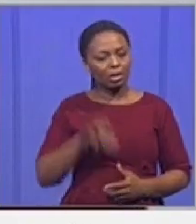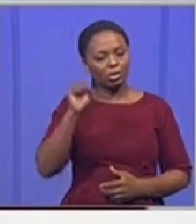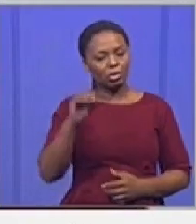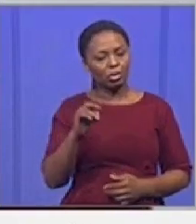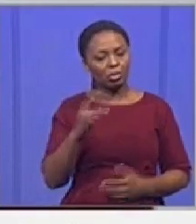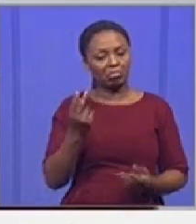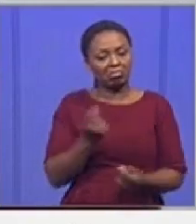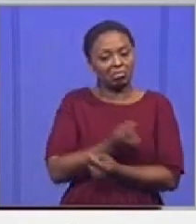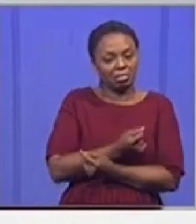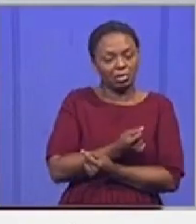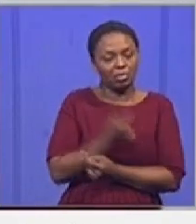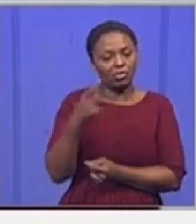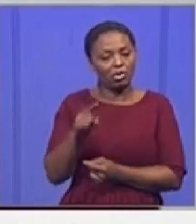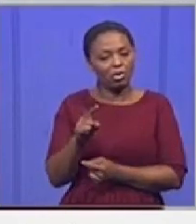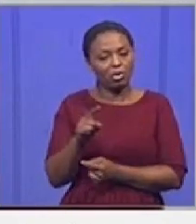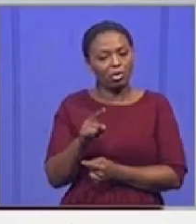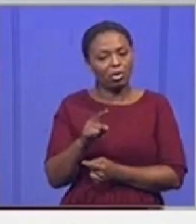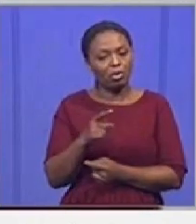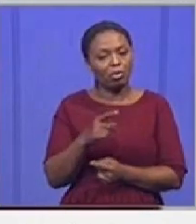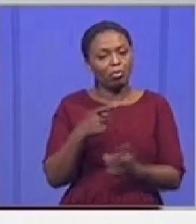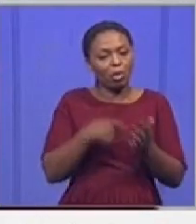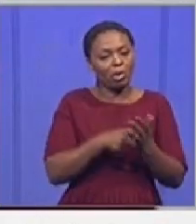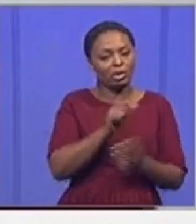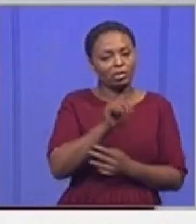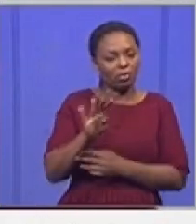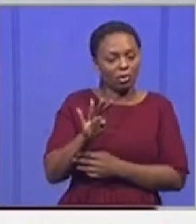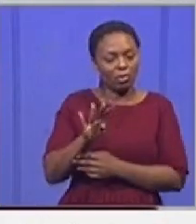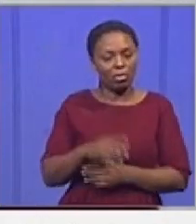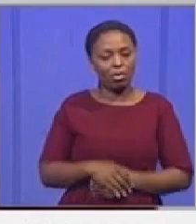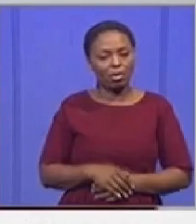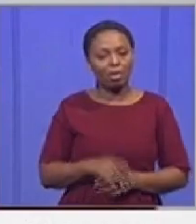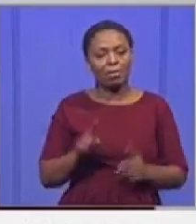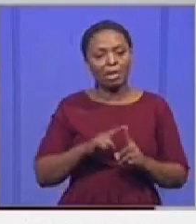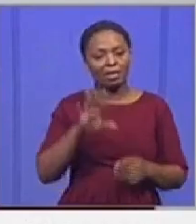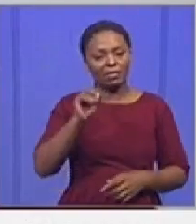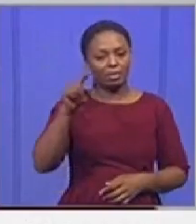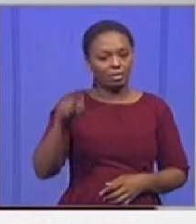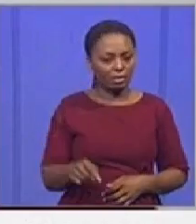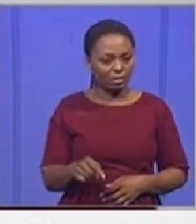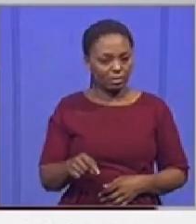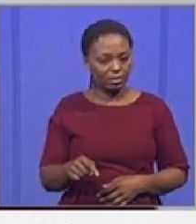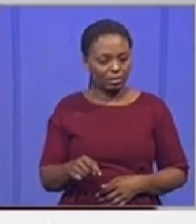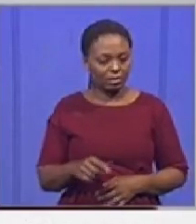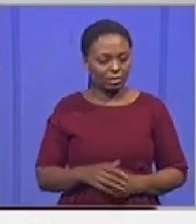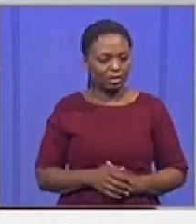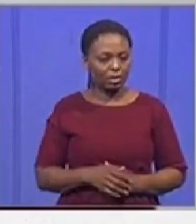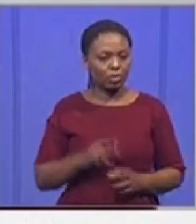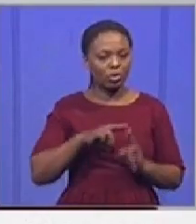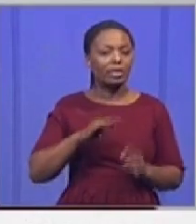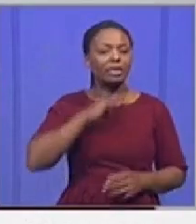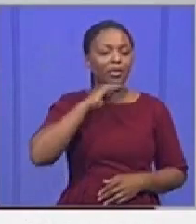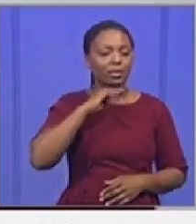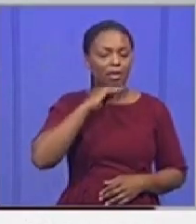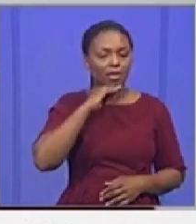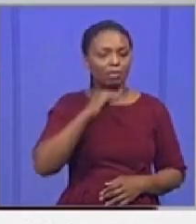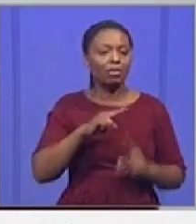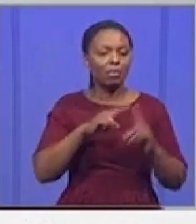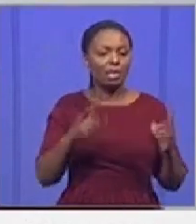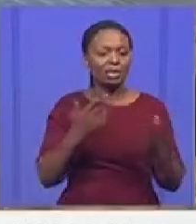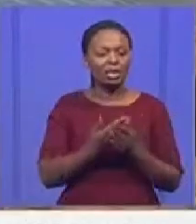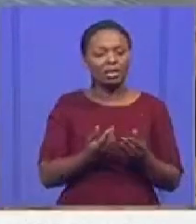for those that were already installed before. But I feel 15,000 is substantial. It may not be enough, but I think it's substantial for a